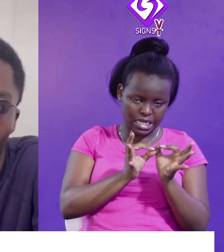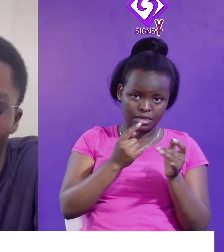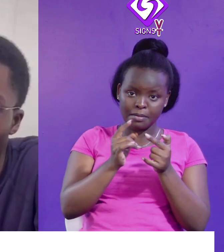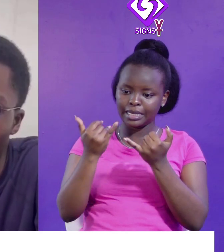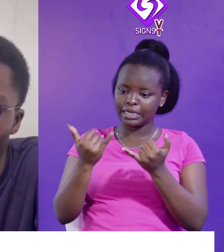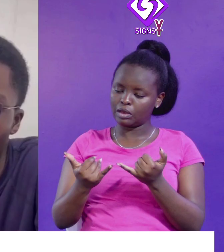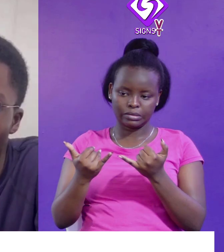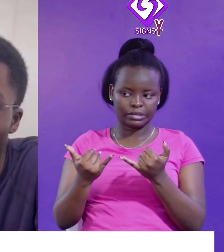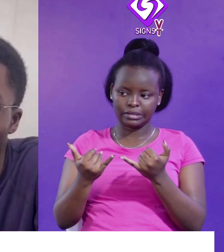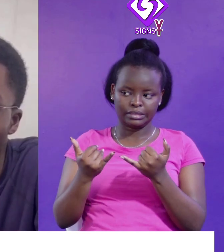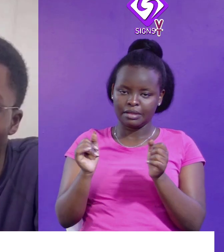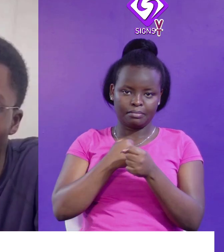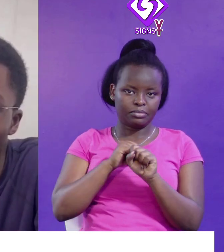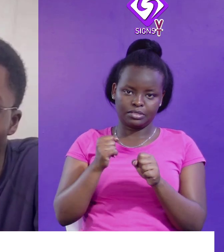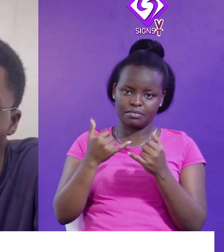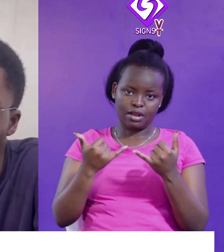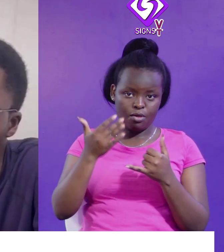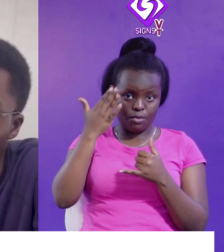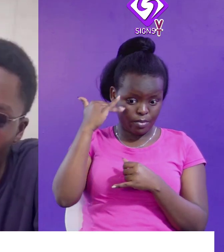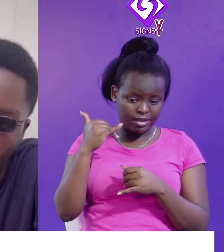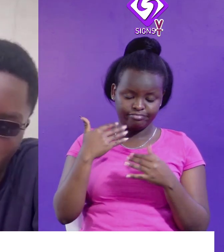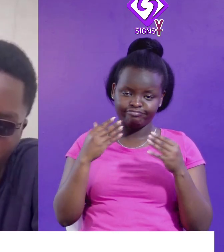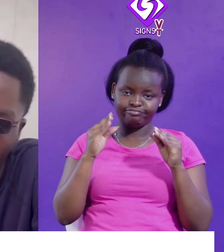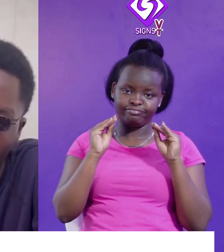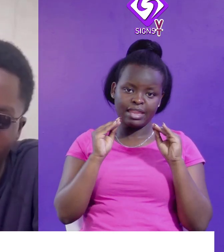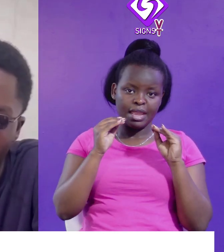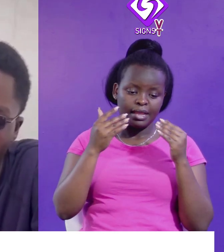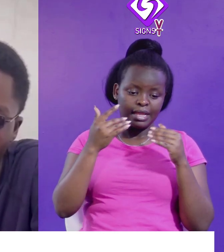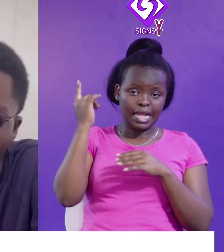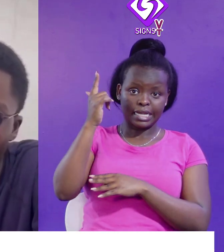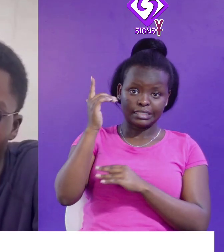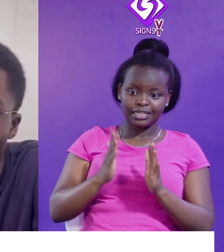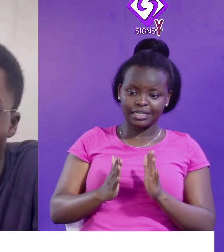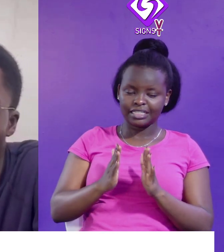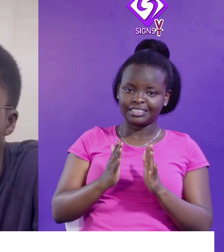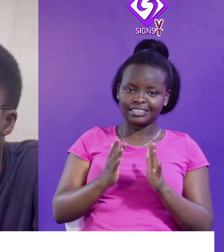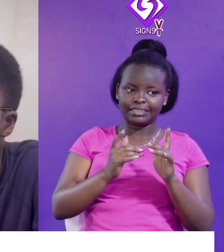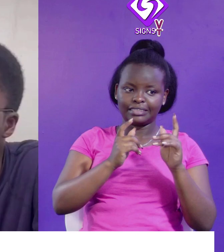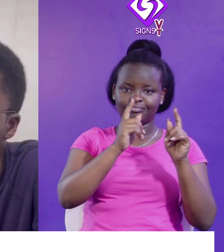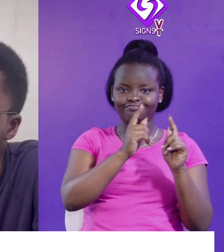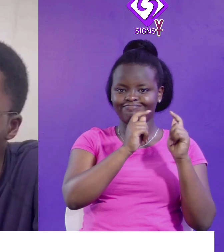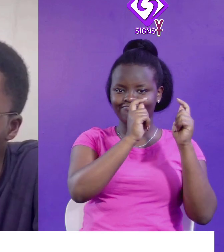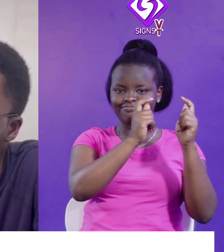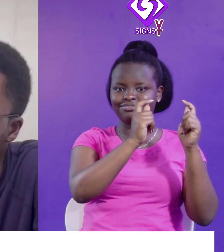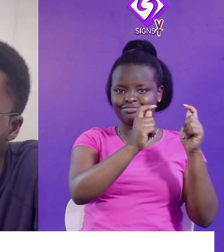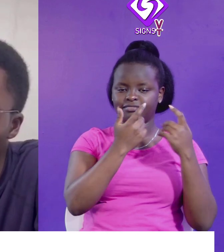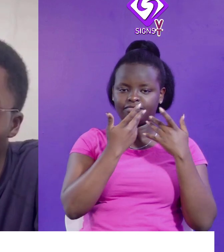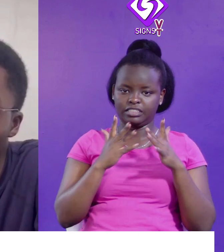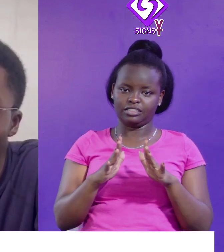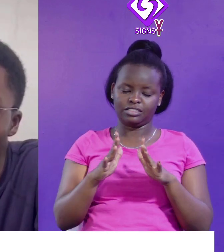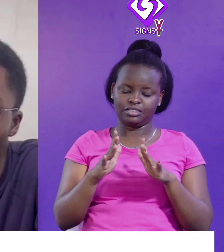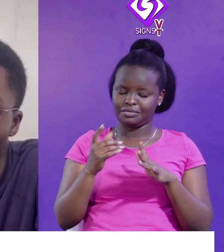kwamba haitawezekana kutokana na mgomo. Sasa umeingia wiki yake ya 3 na bado